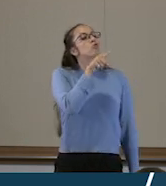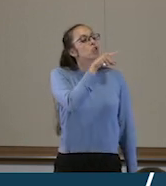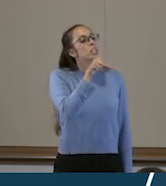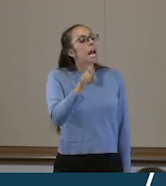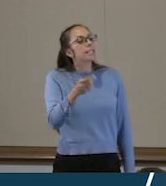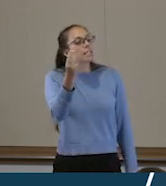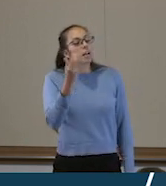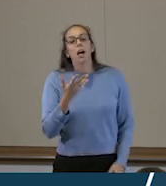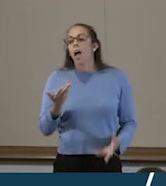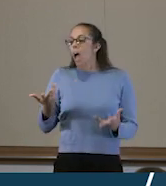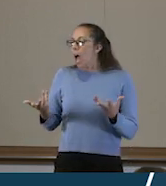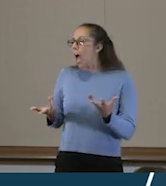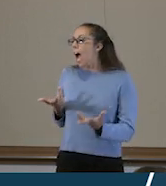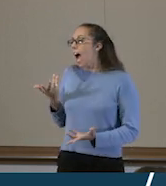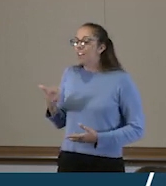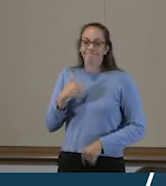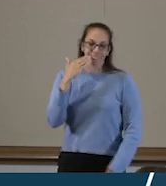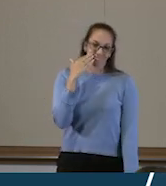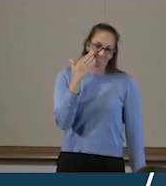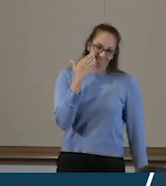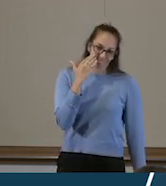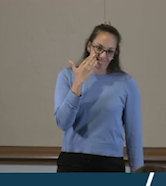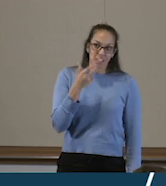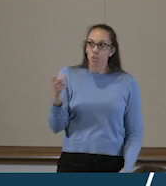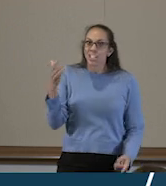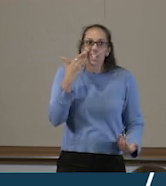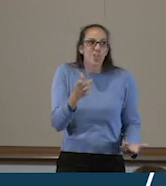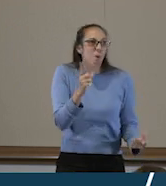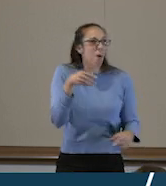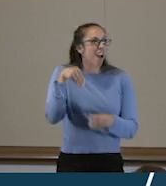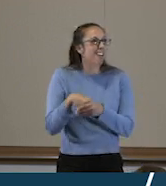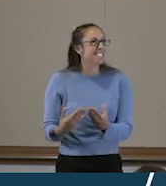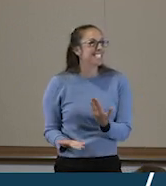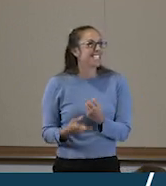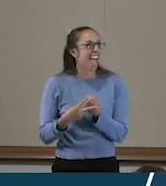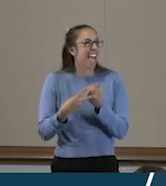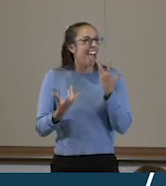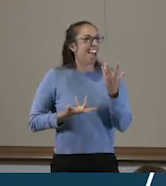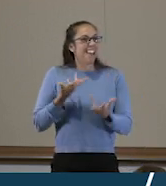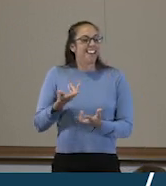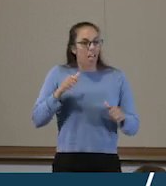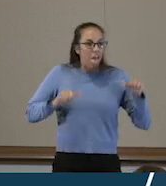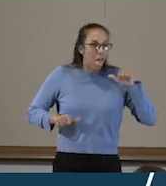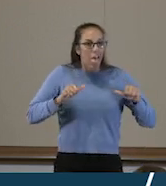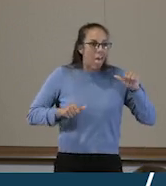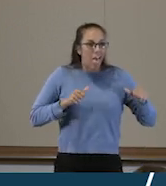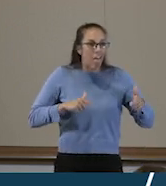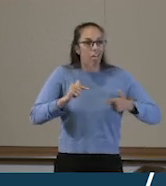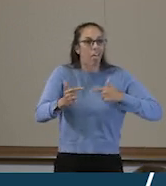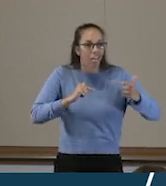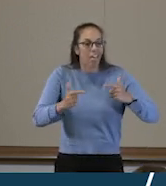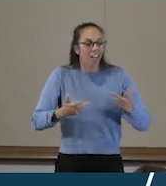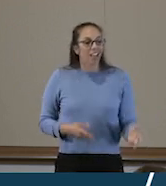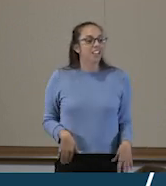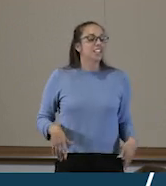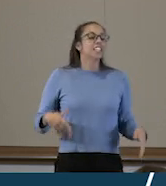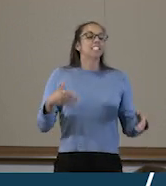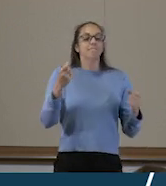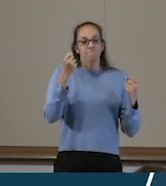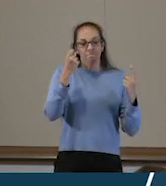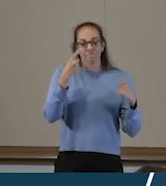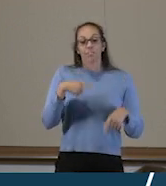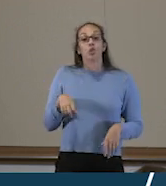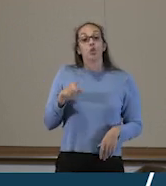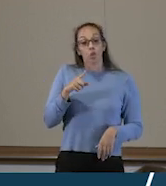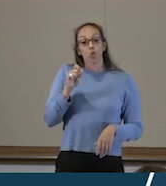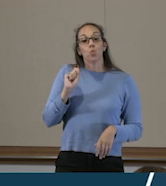like, No, I know. she I doesn't know. know where it is. I know. So that you can place it on file